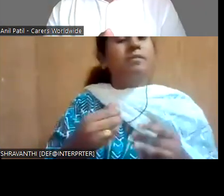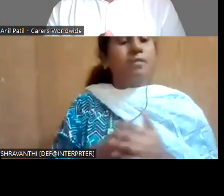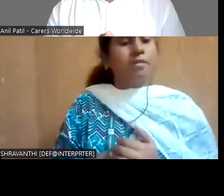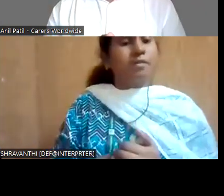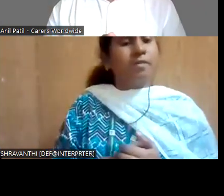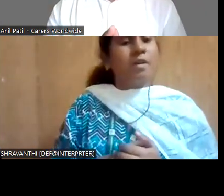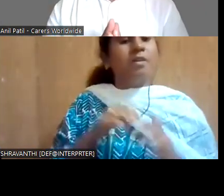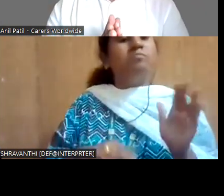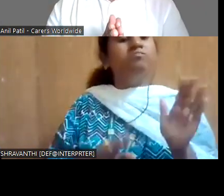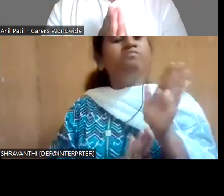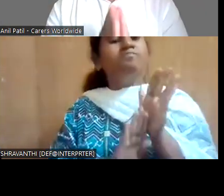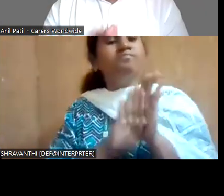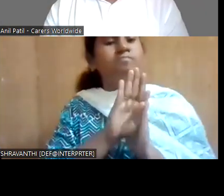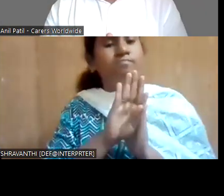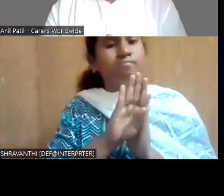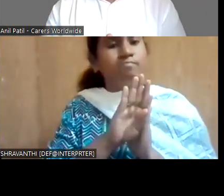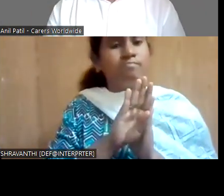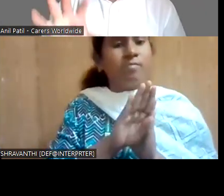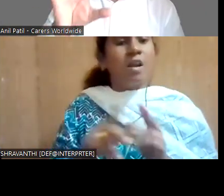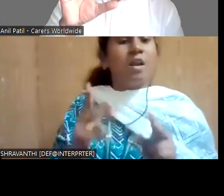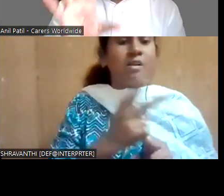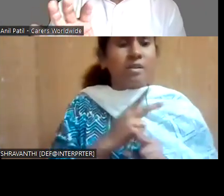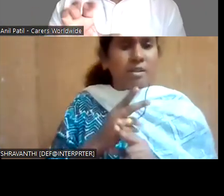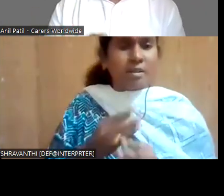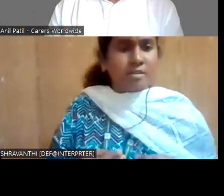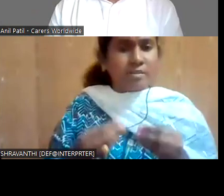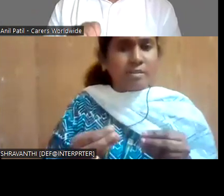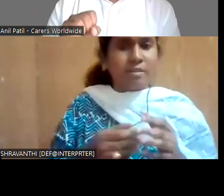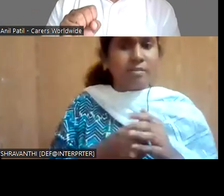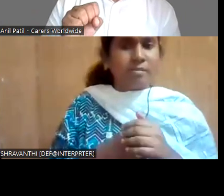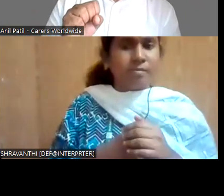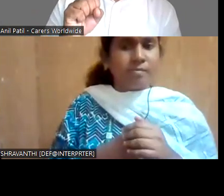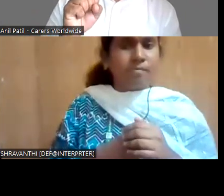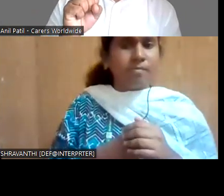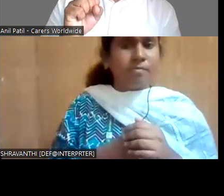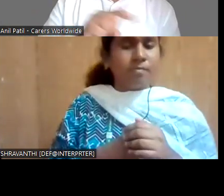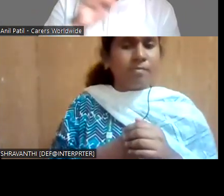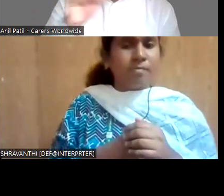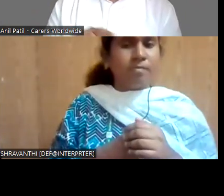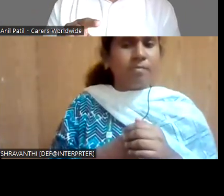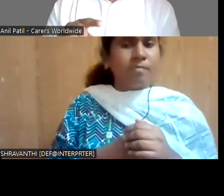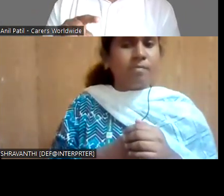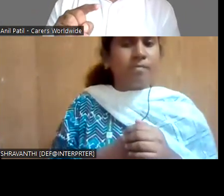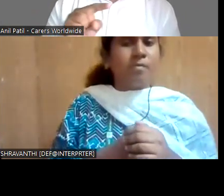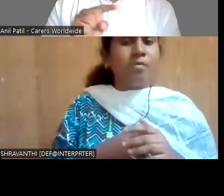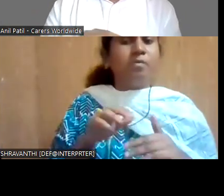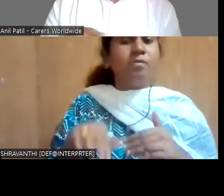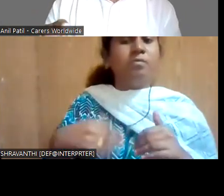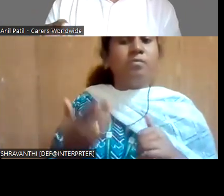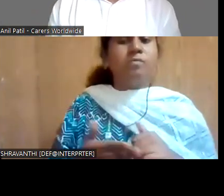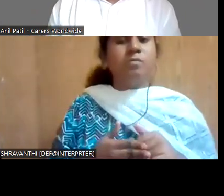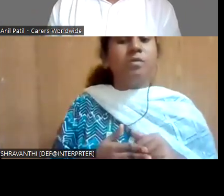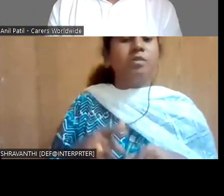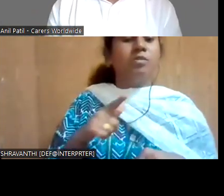developed a model called Carers Worldwide Model, which has a 5 elements. And through that, we are